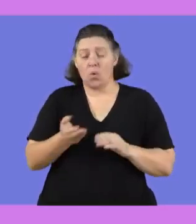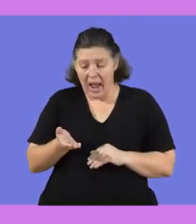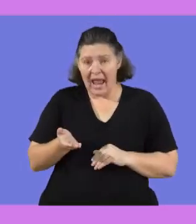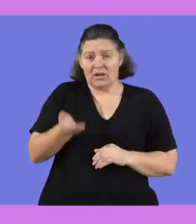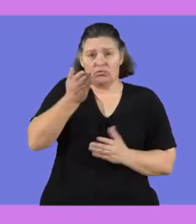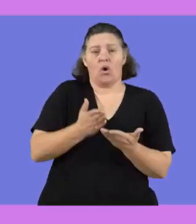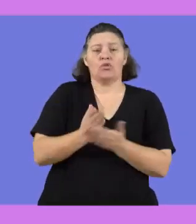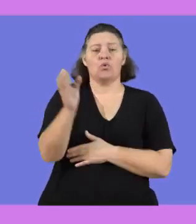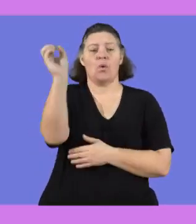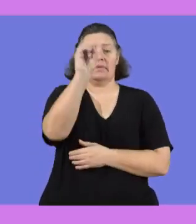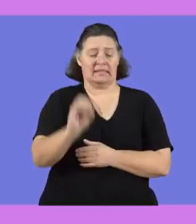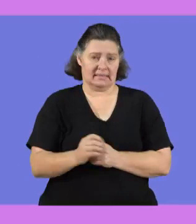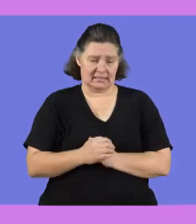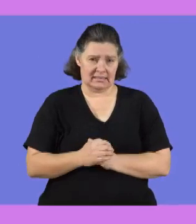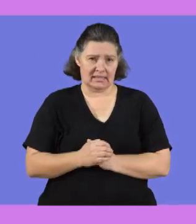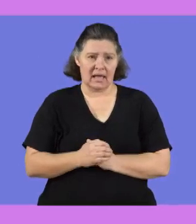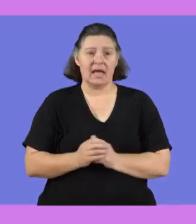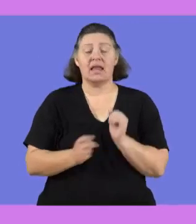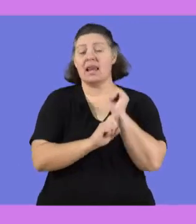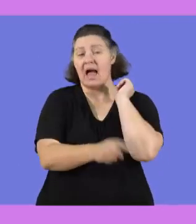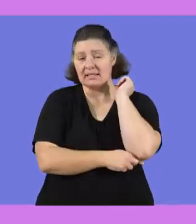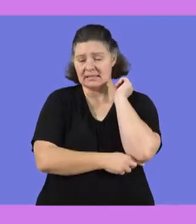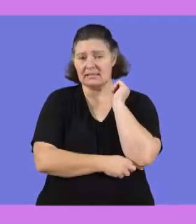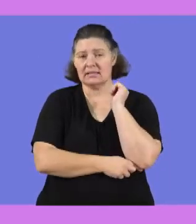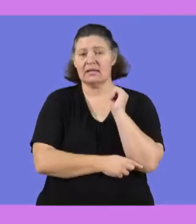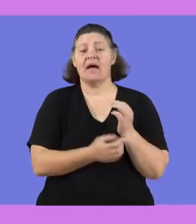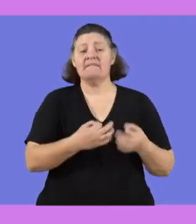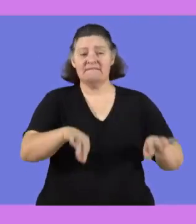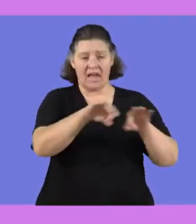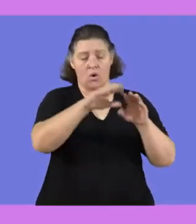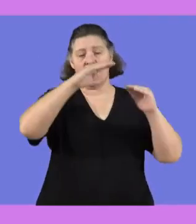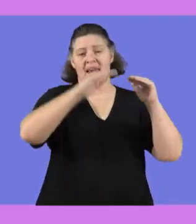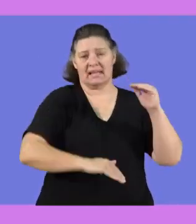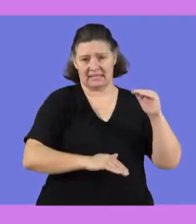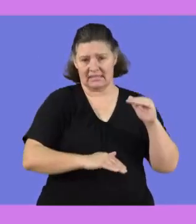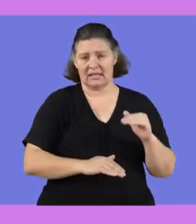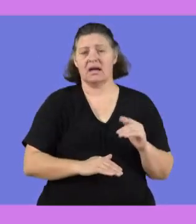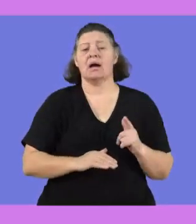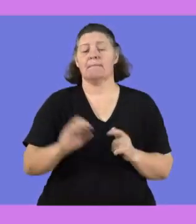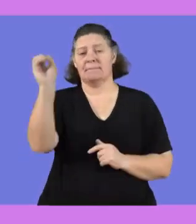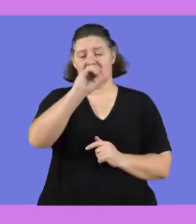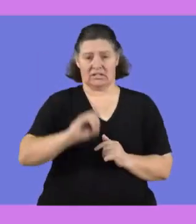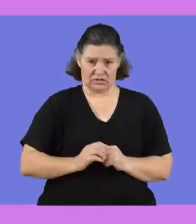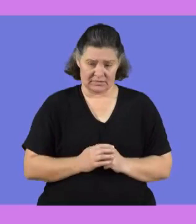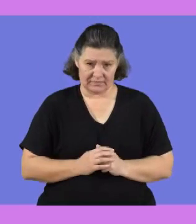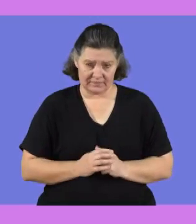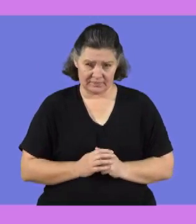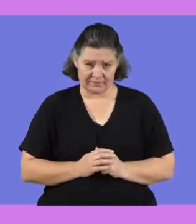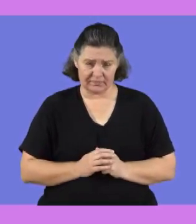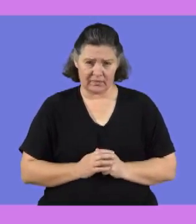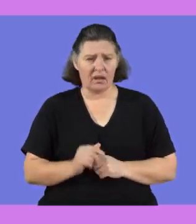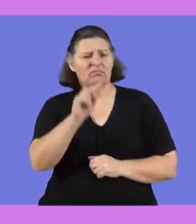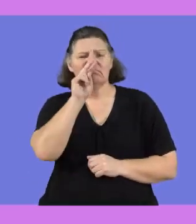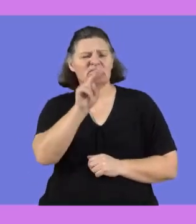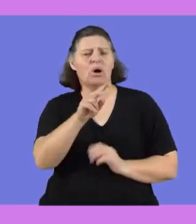a percentage. And finally, decrease a value by a percentage. So let us